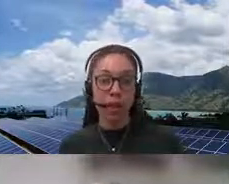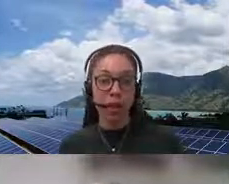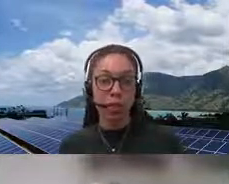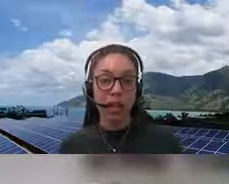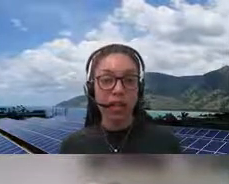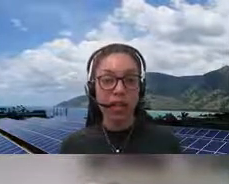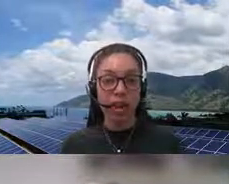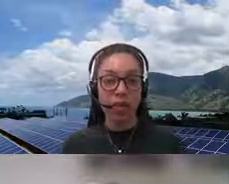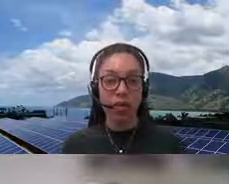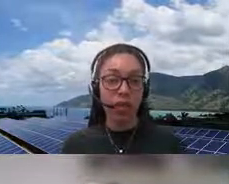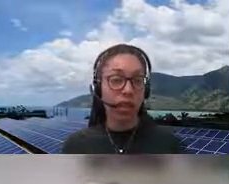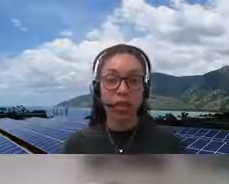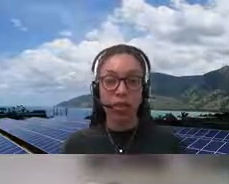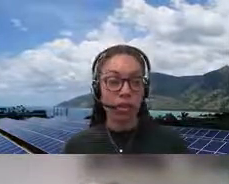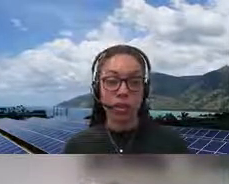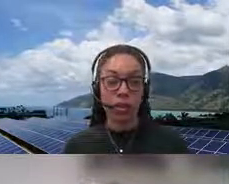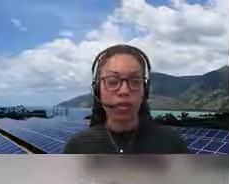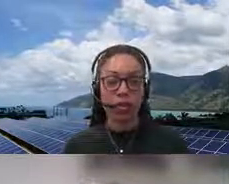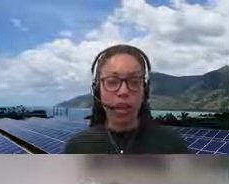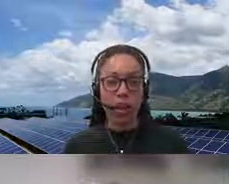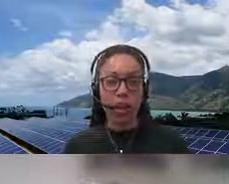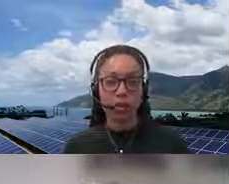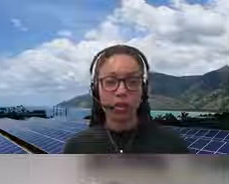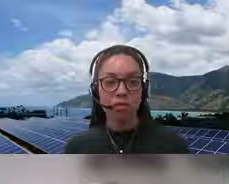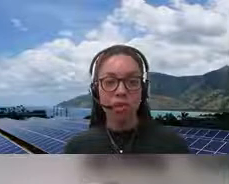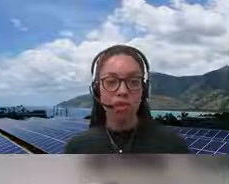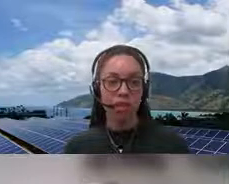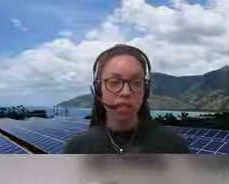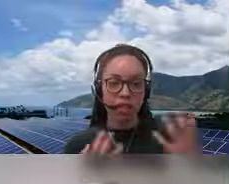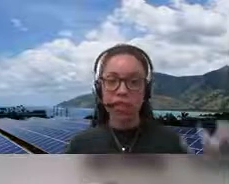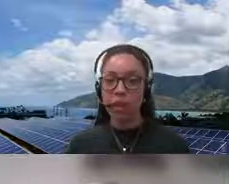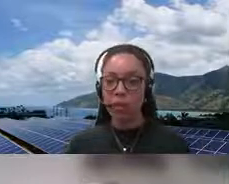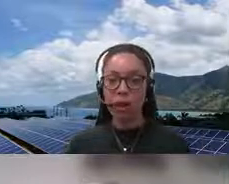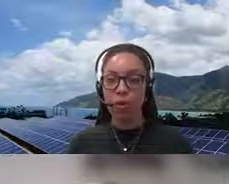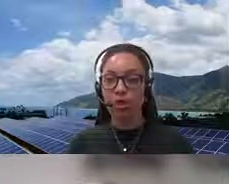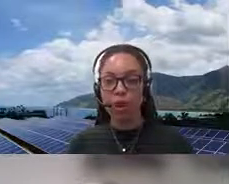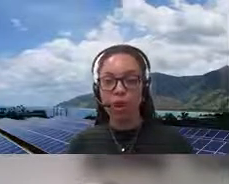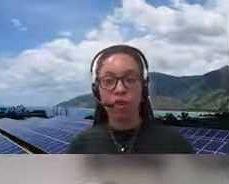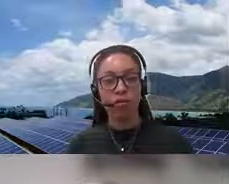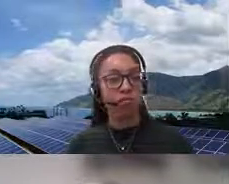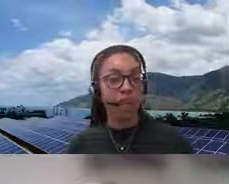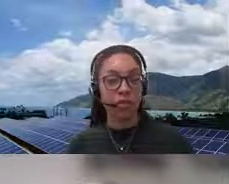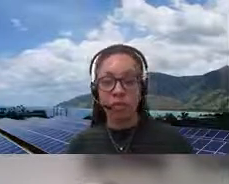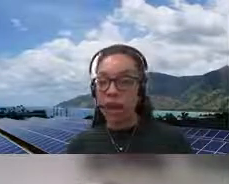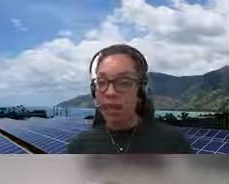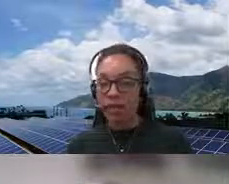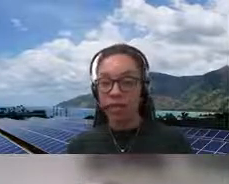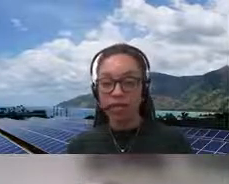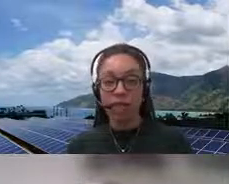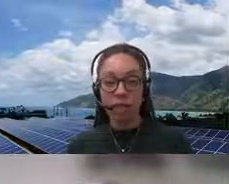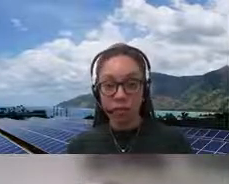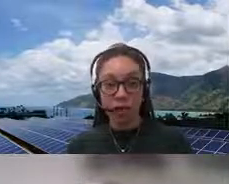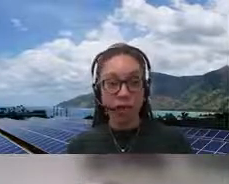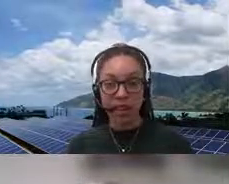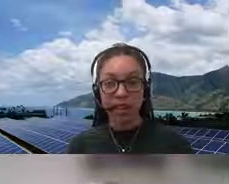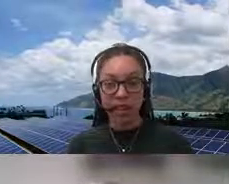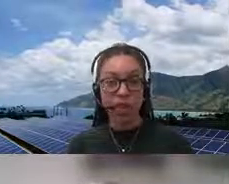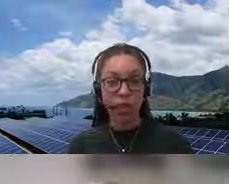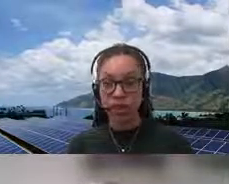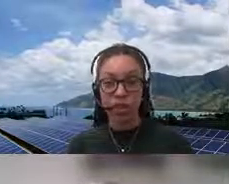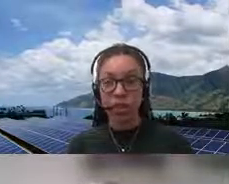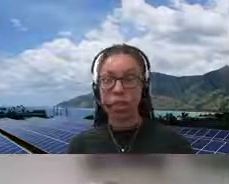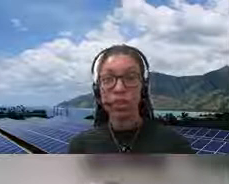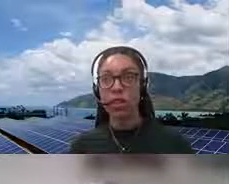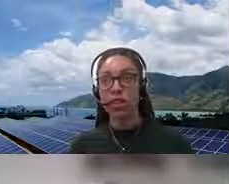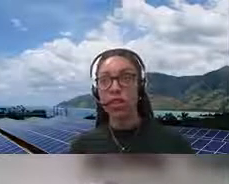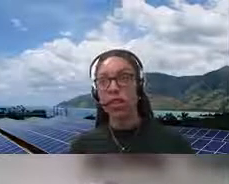agrivoltaics and virtual power plants are a really good alternative, especially in somewhere like Bacolban, where you lack the space and there is prime ag land that